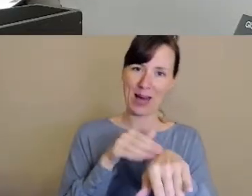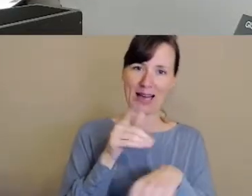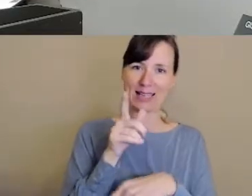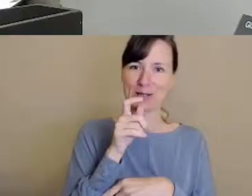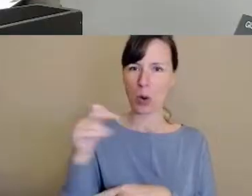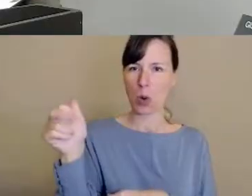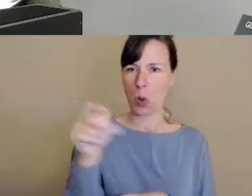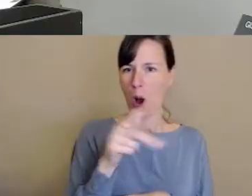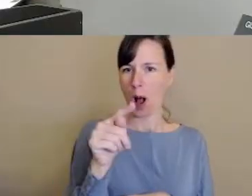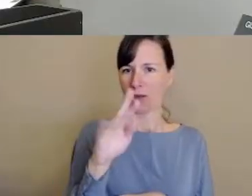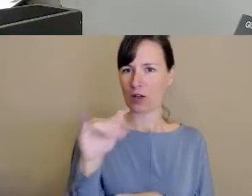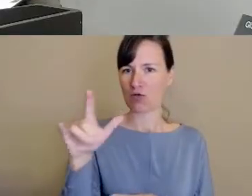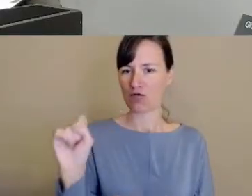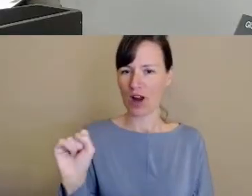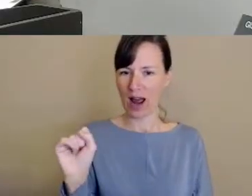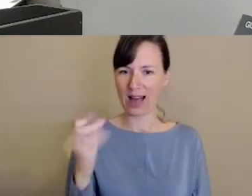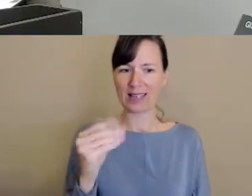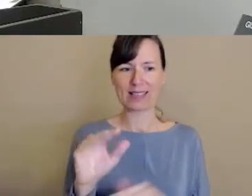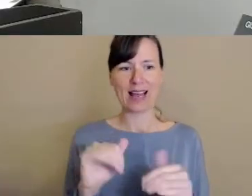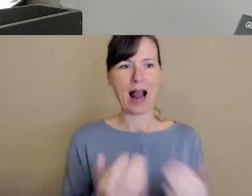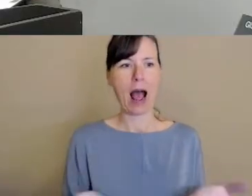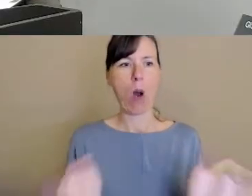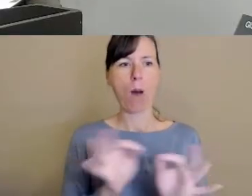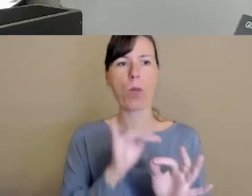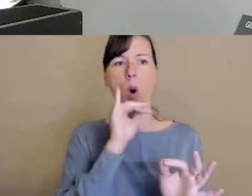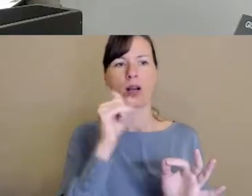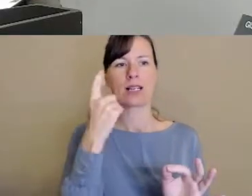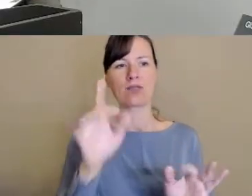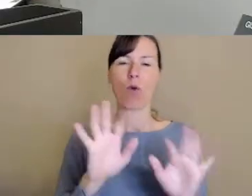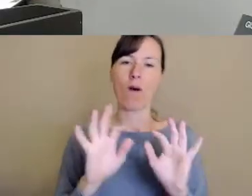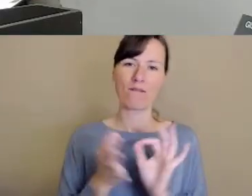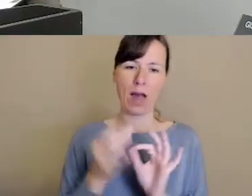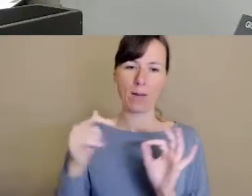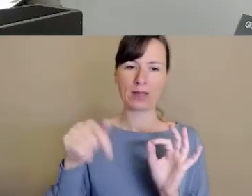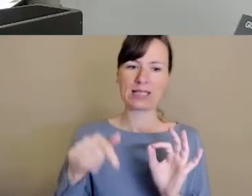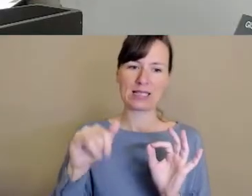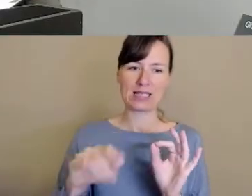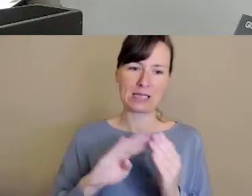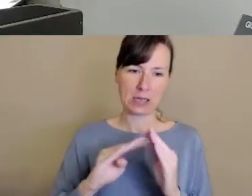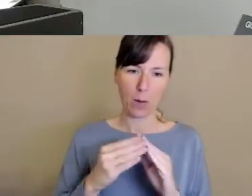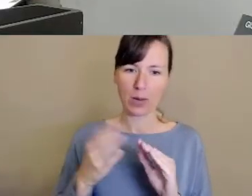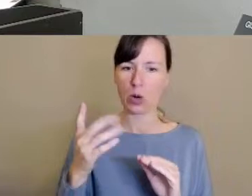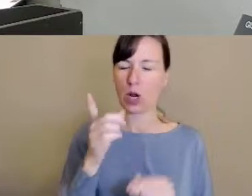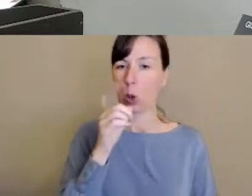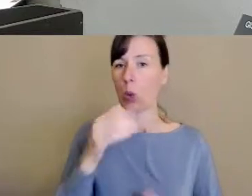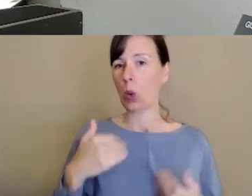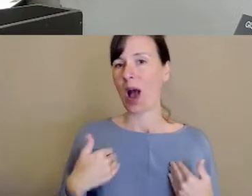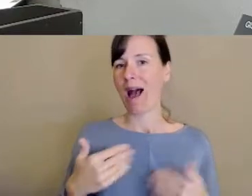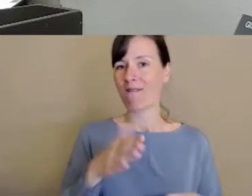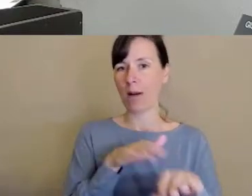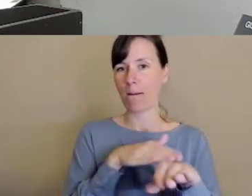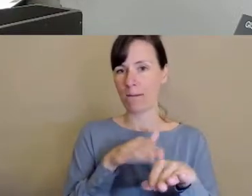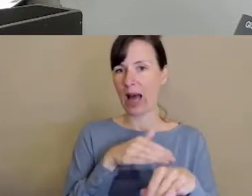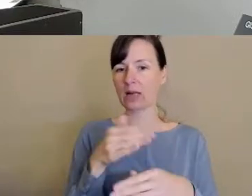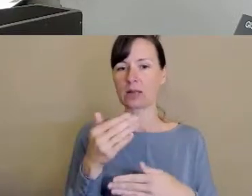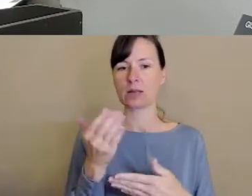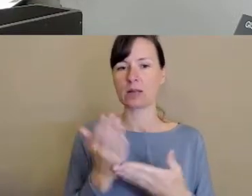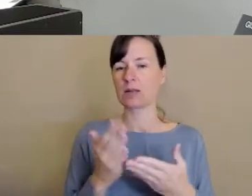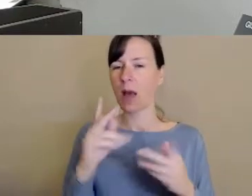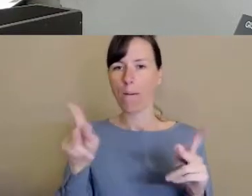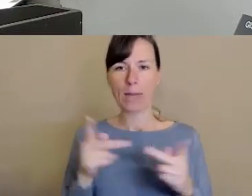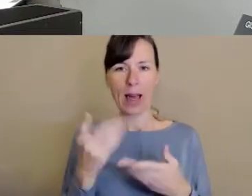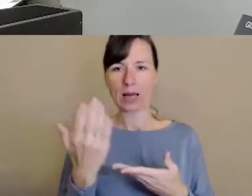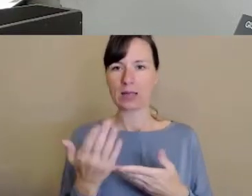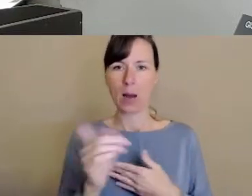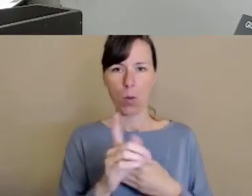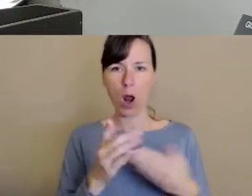families in this community who have pets to have someplace close by where they can exercise and expose